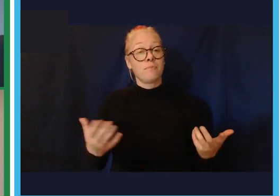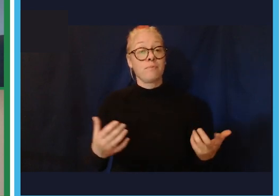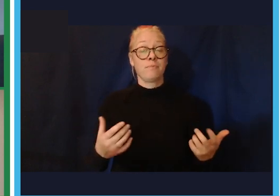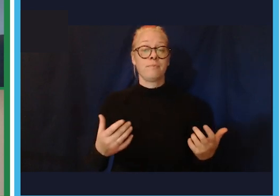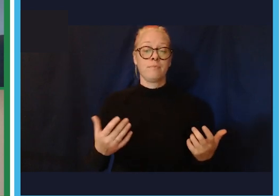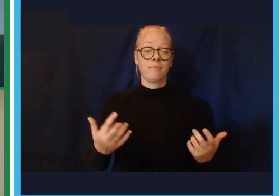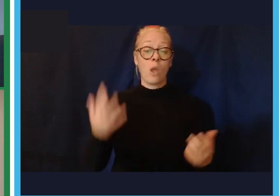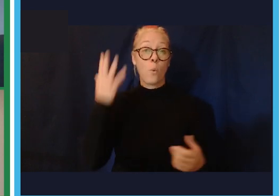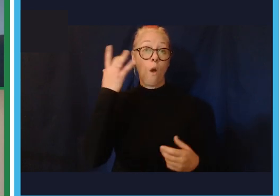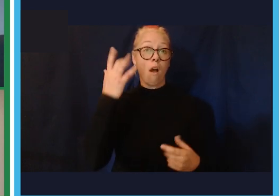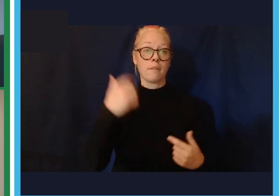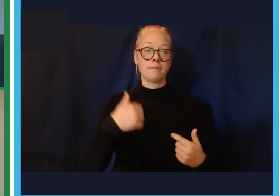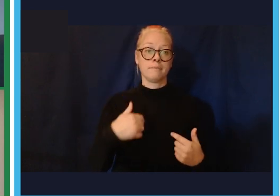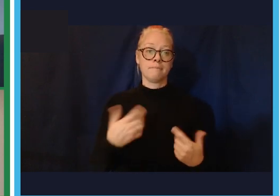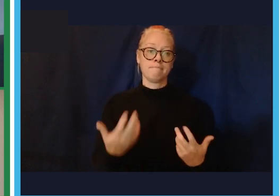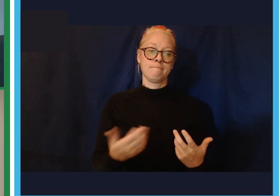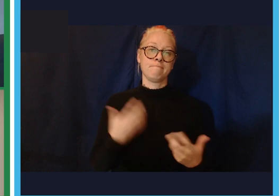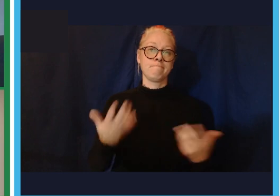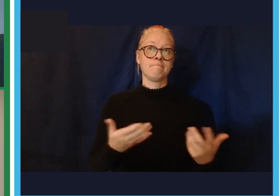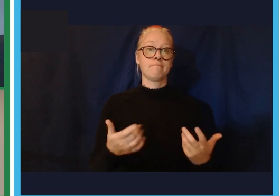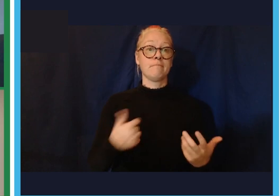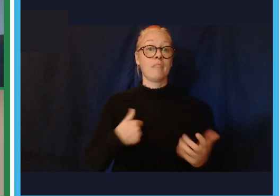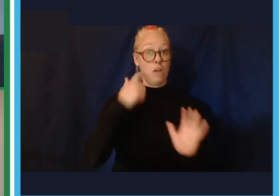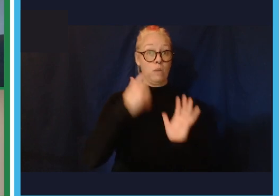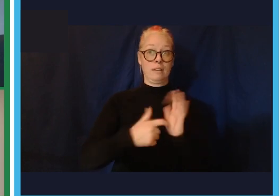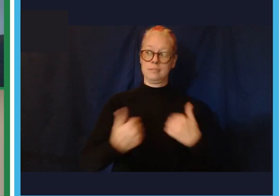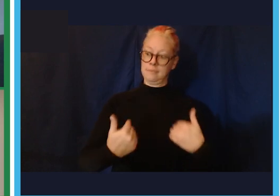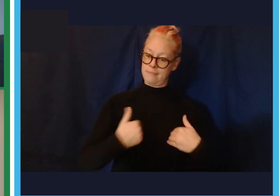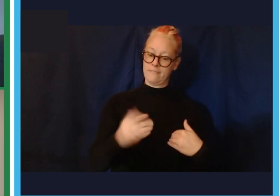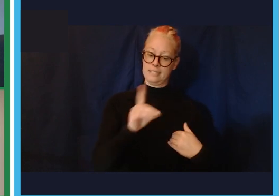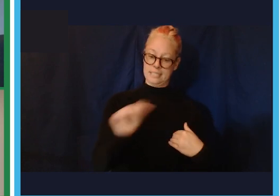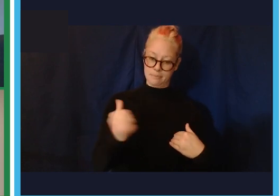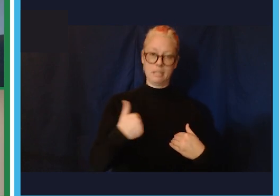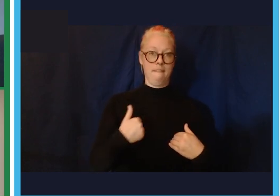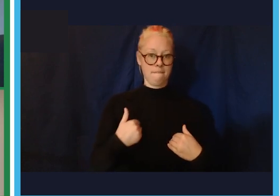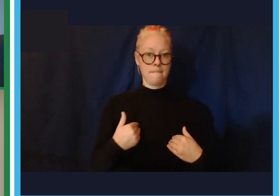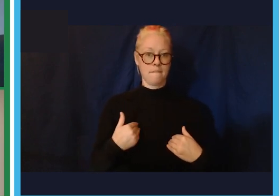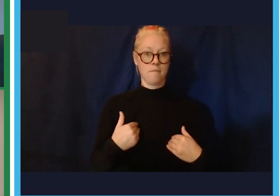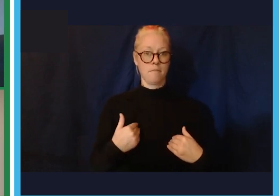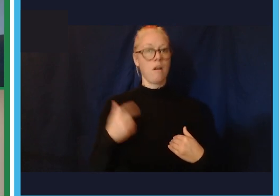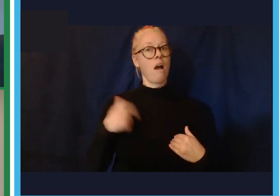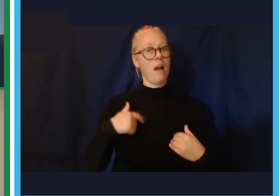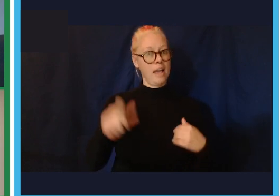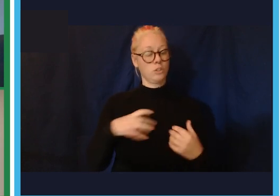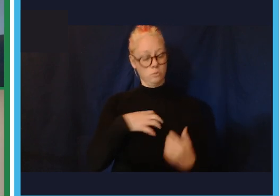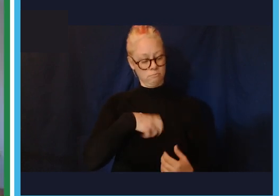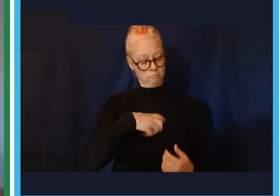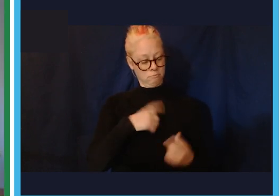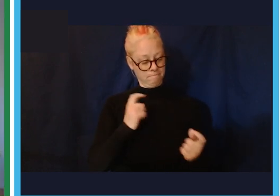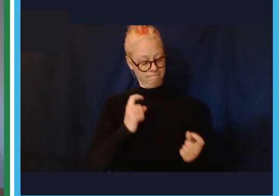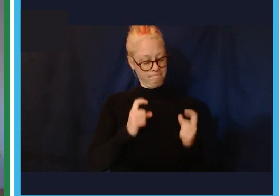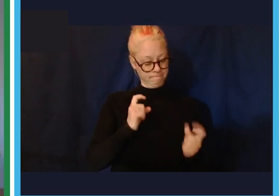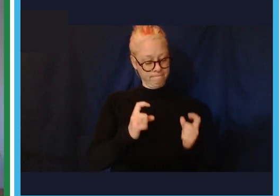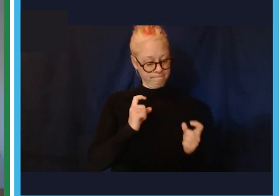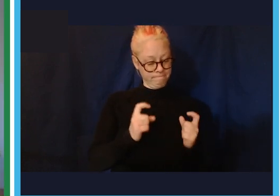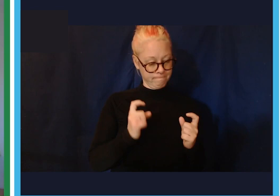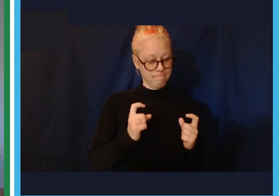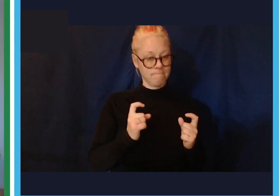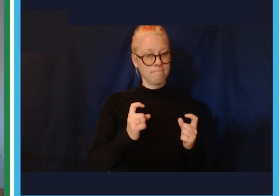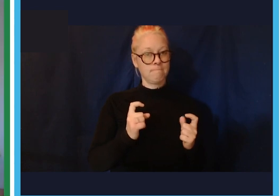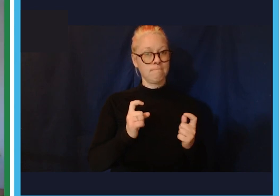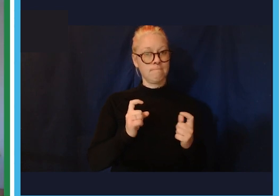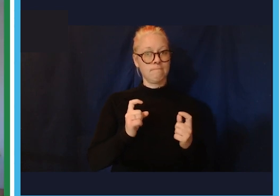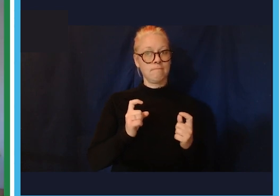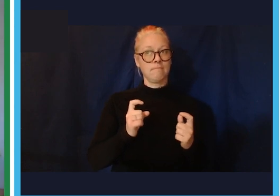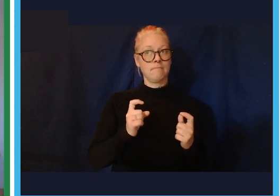enhance that part of who I am. Mm-hmm. Yeah. I'm going to ask a question I haven't asked in a few podcasts in a row now, but it's one I